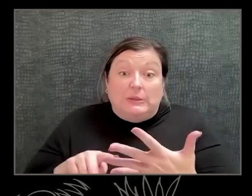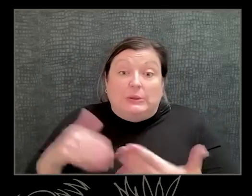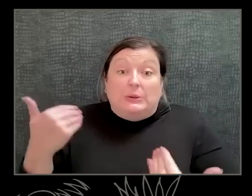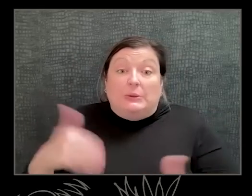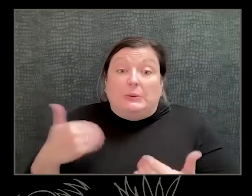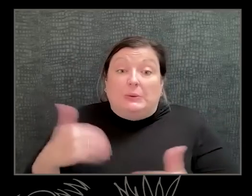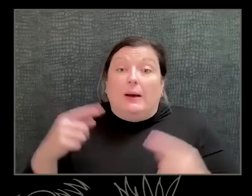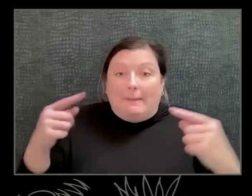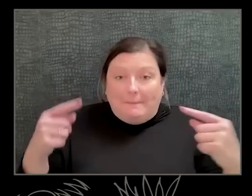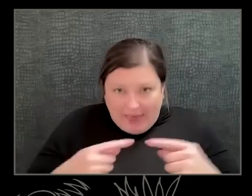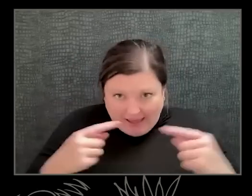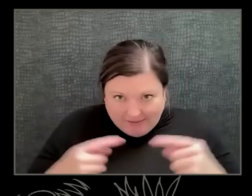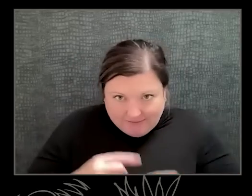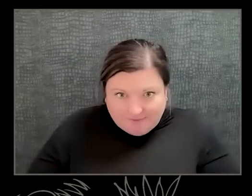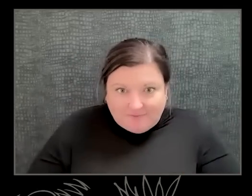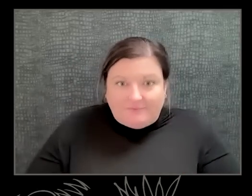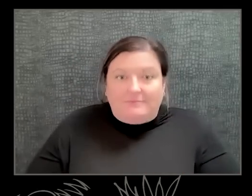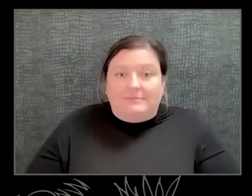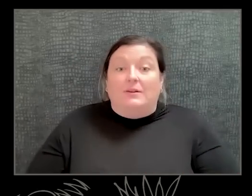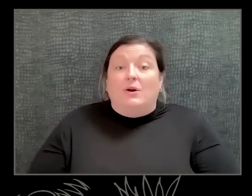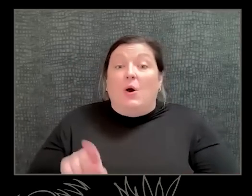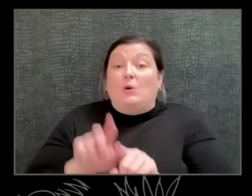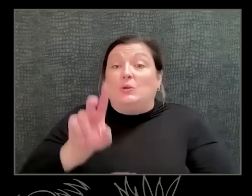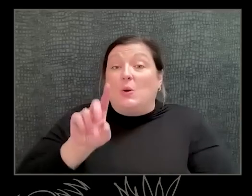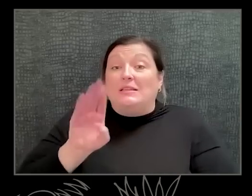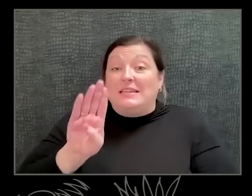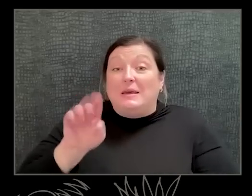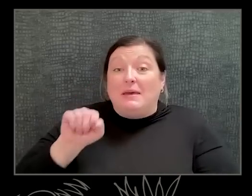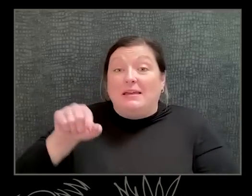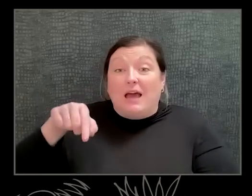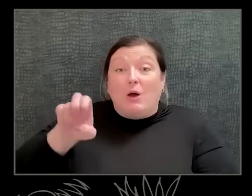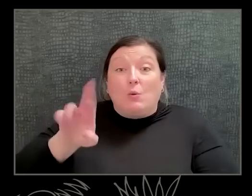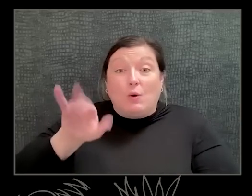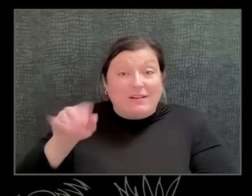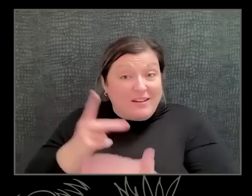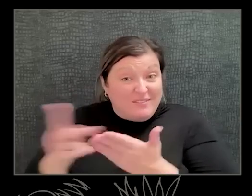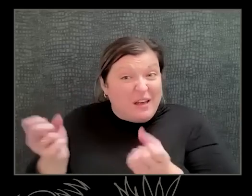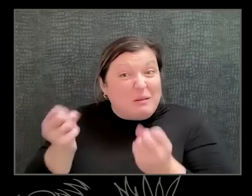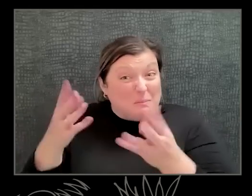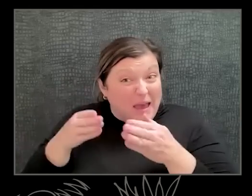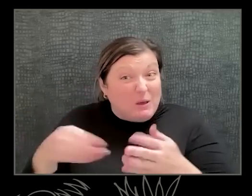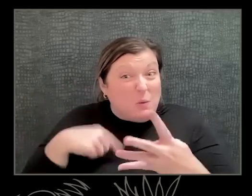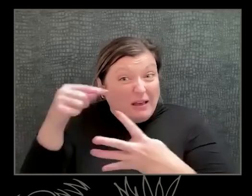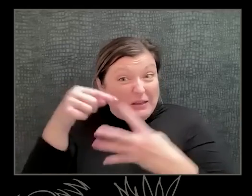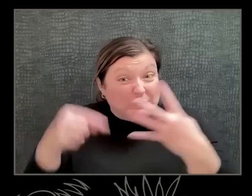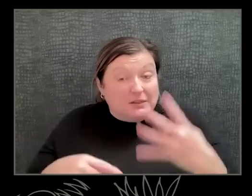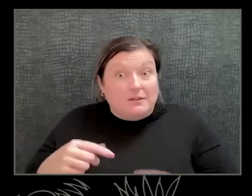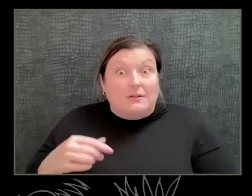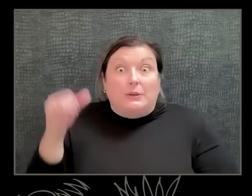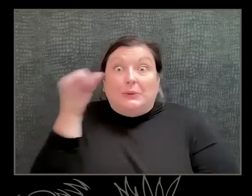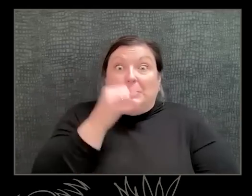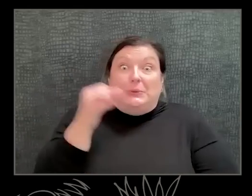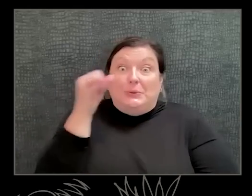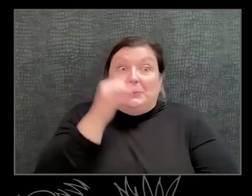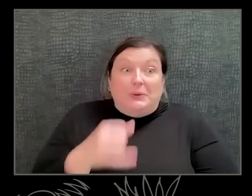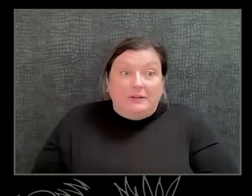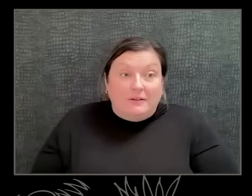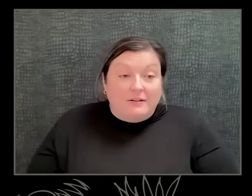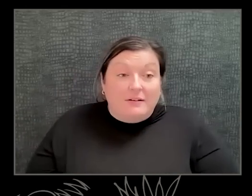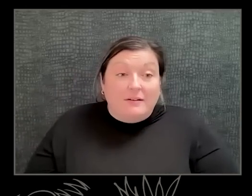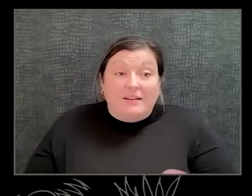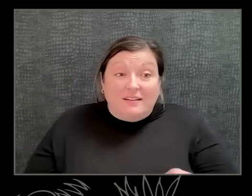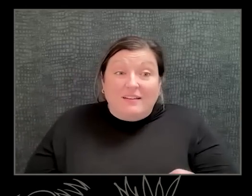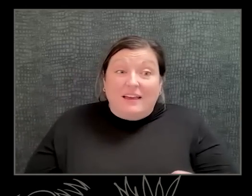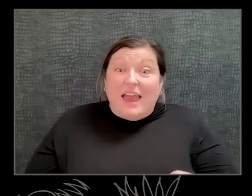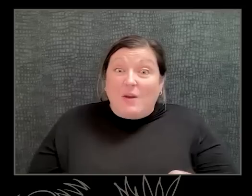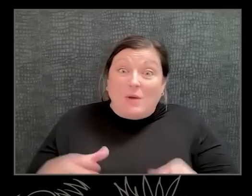Also, db.queryDomain can fail in a variety of ways. Oops. And we actually threw our own